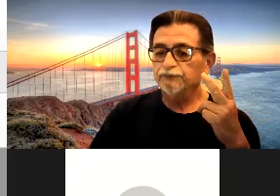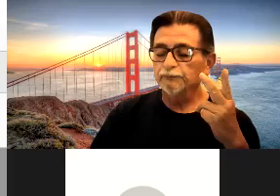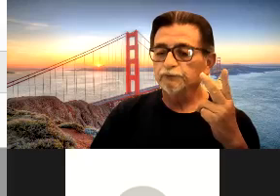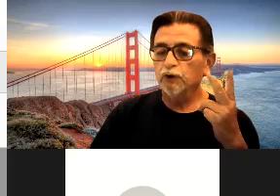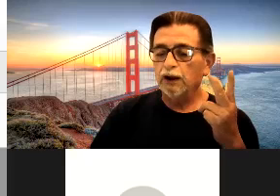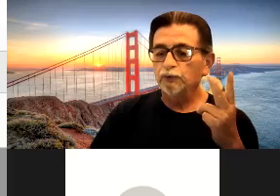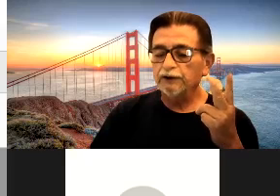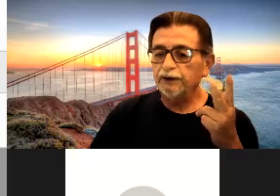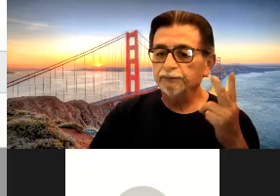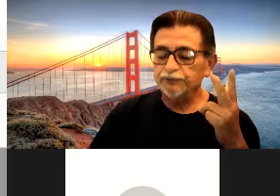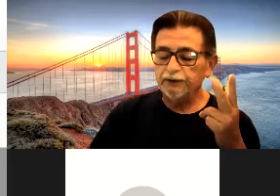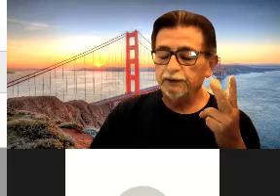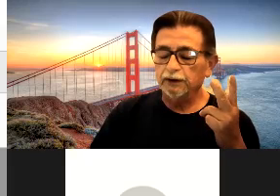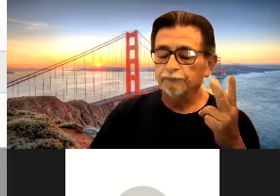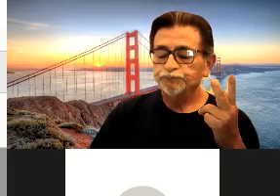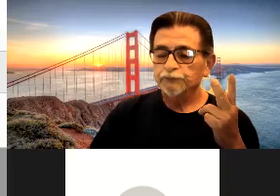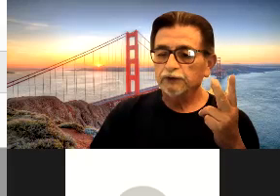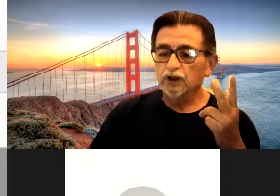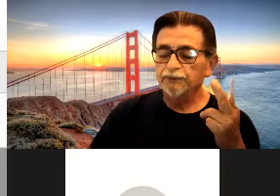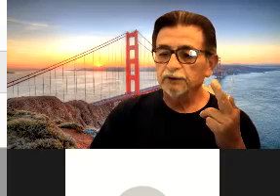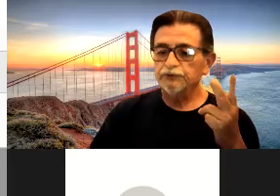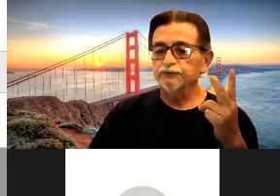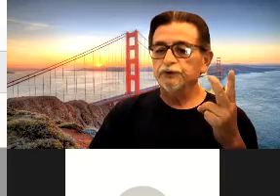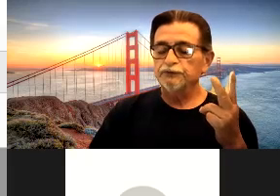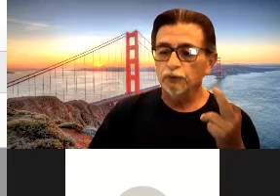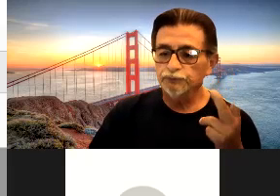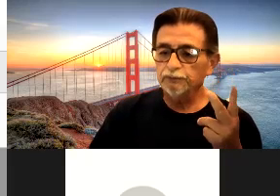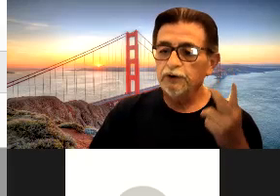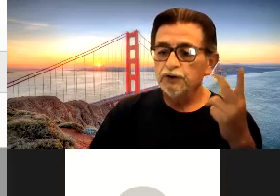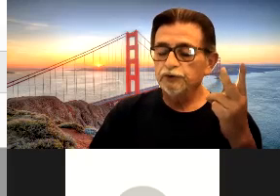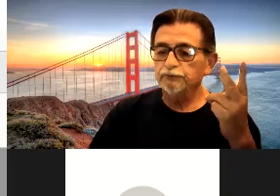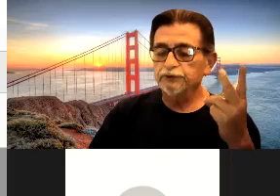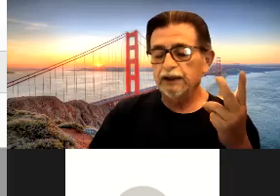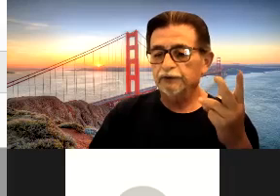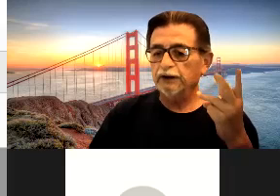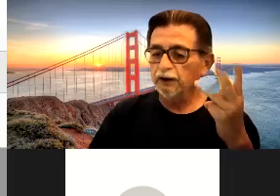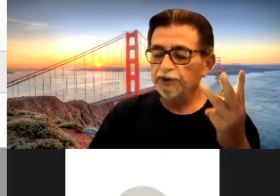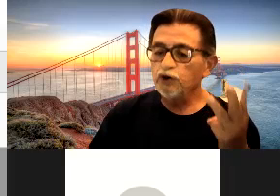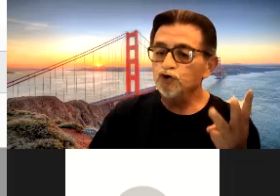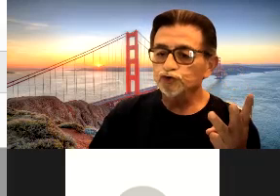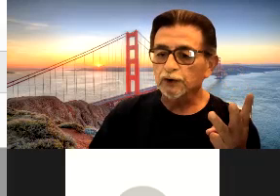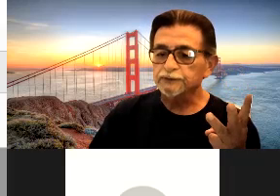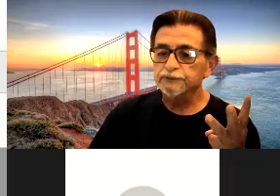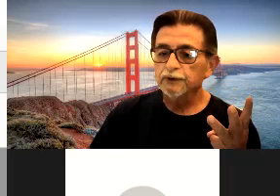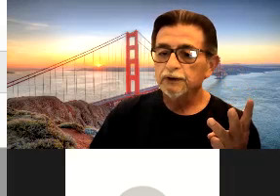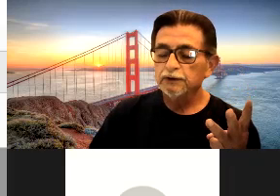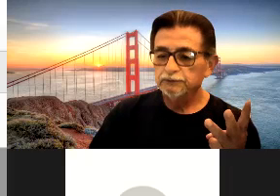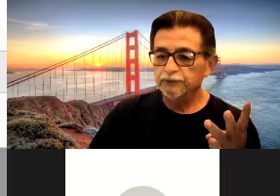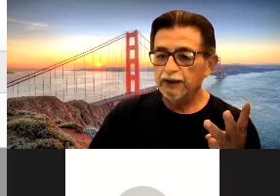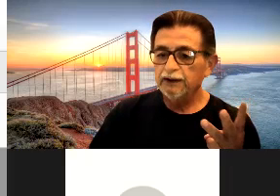from rounding up the atomic number to the nearest whole number, you can calculate how many